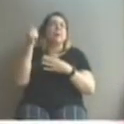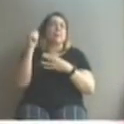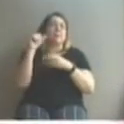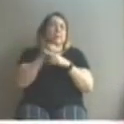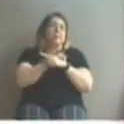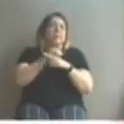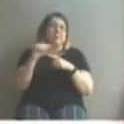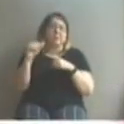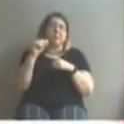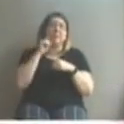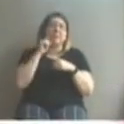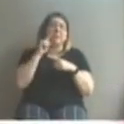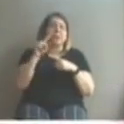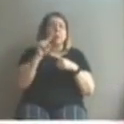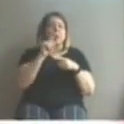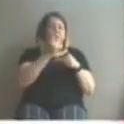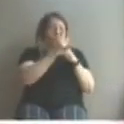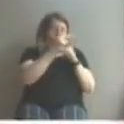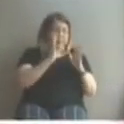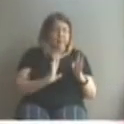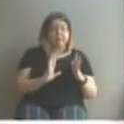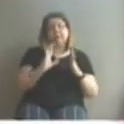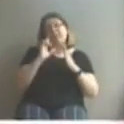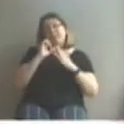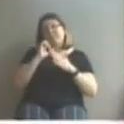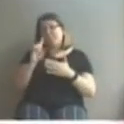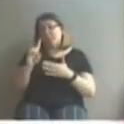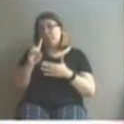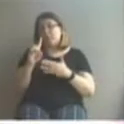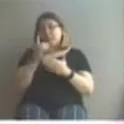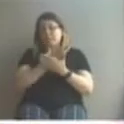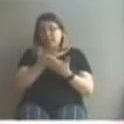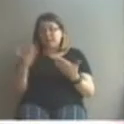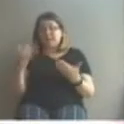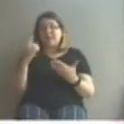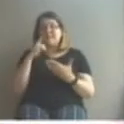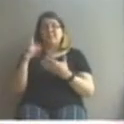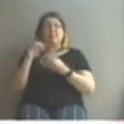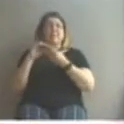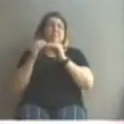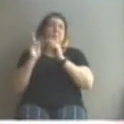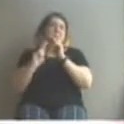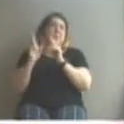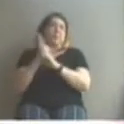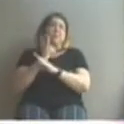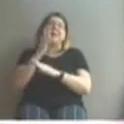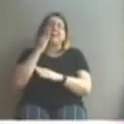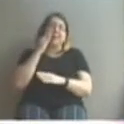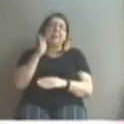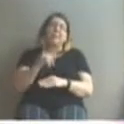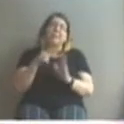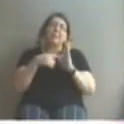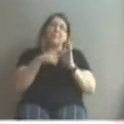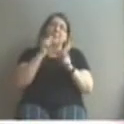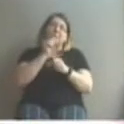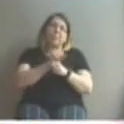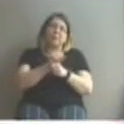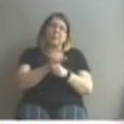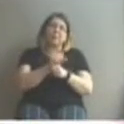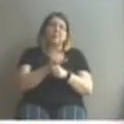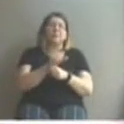supervisor, per supply, per number of people that use them. I know this model works, though, and I